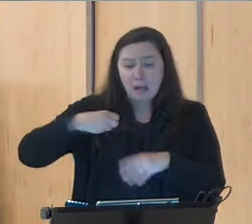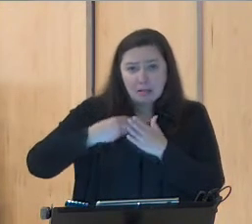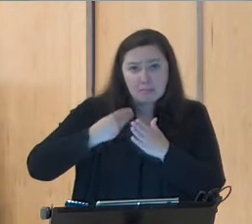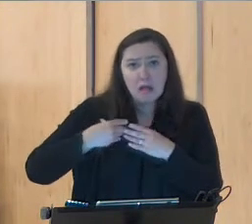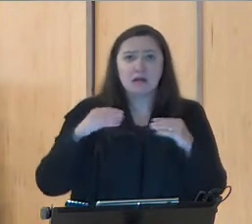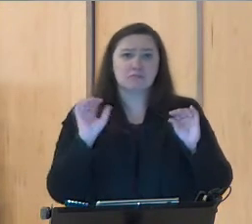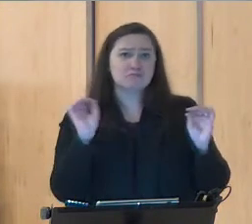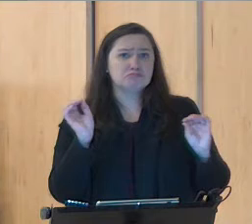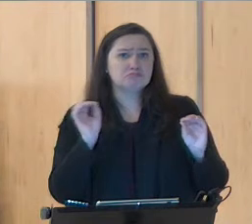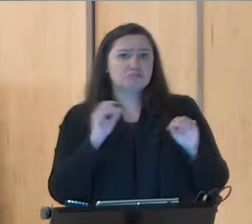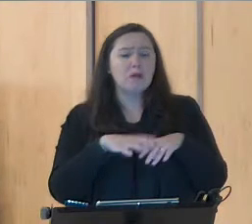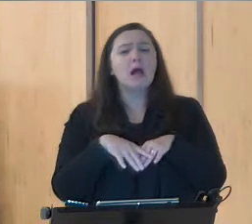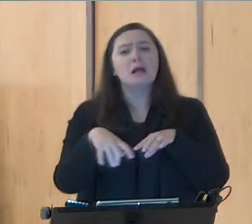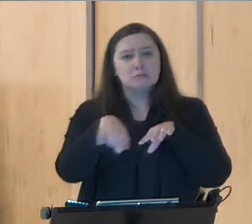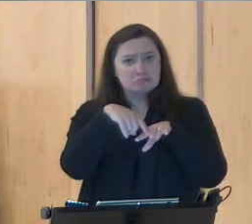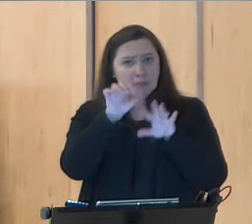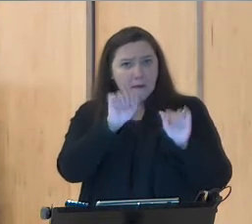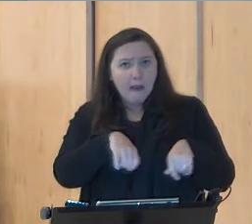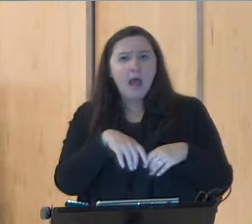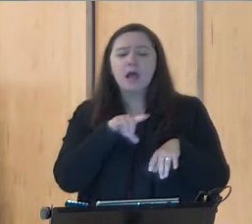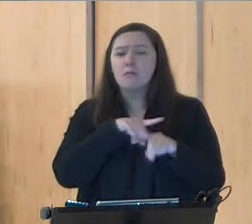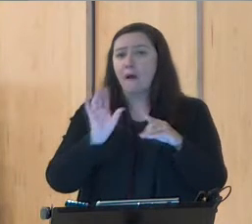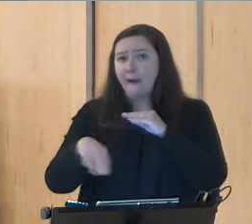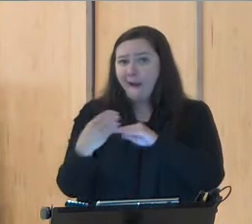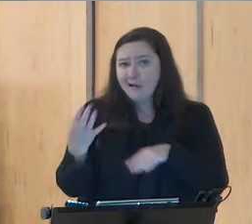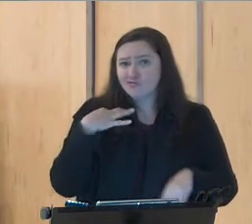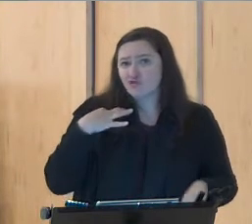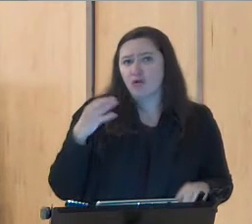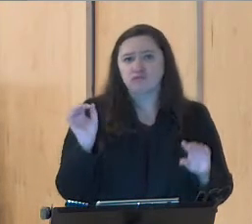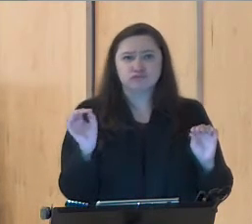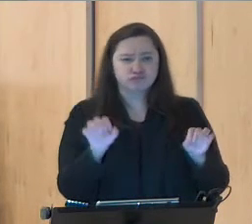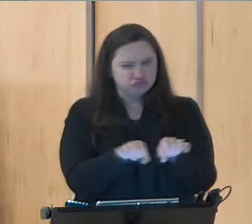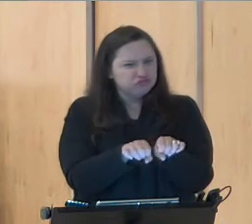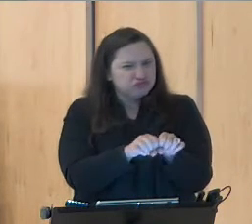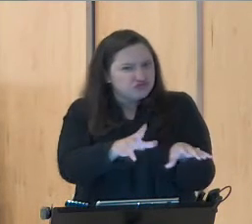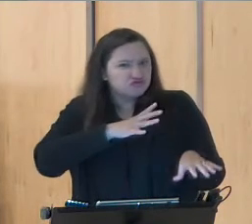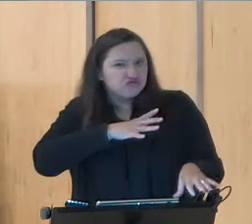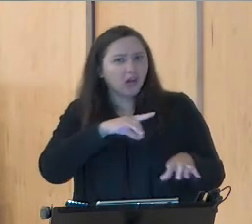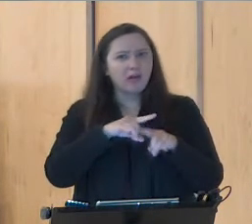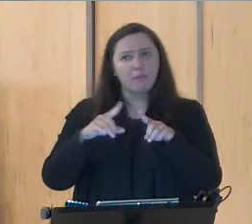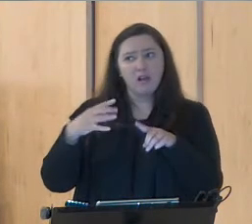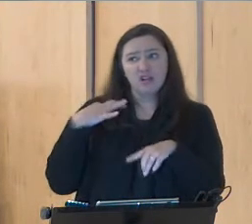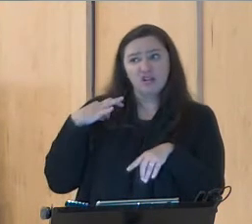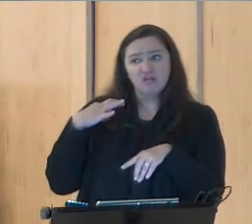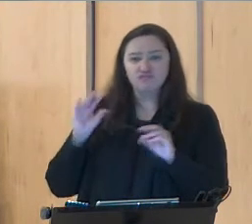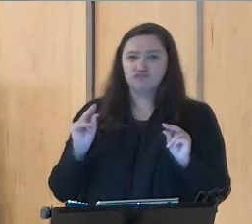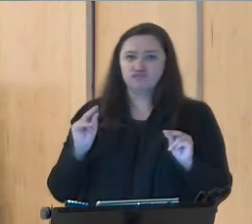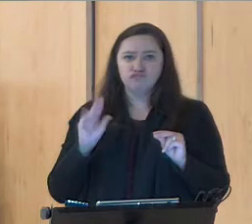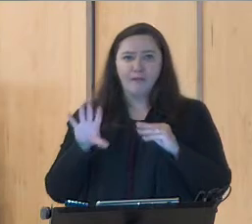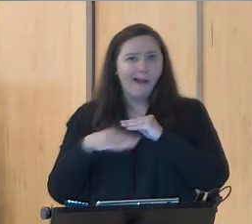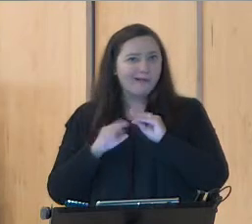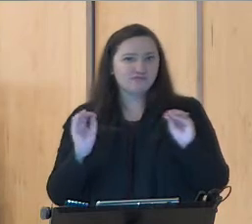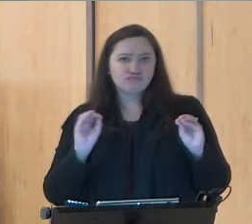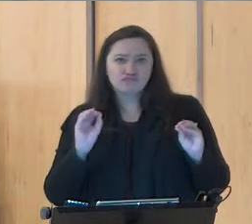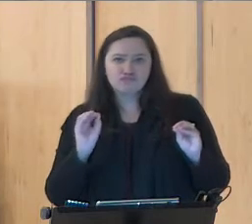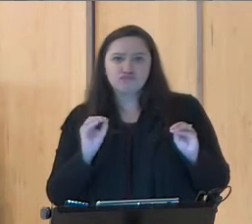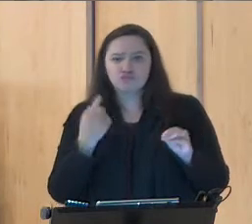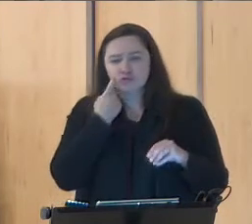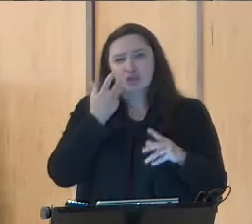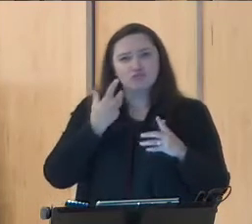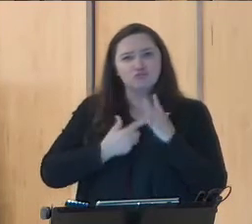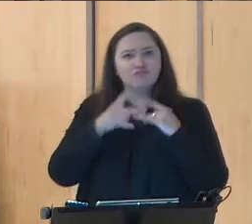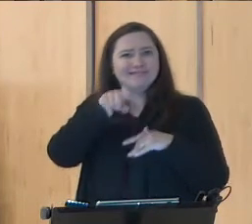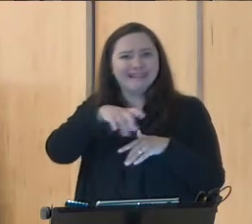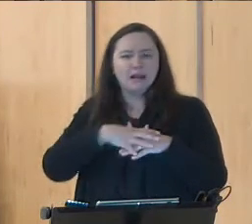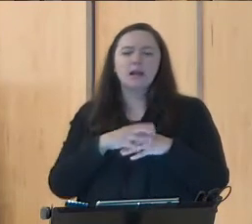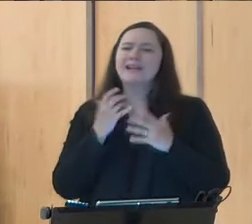Wear sandals, but not an extra shirt. And whenever you enter a house, stay there until you leave that town." Now here's